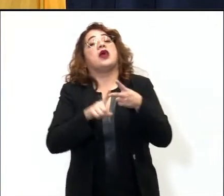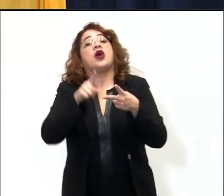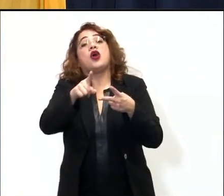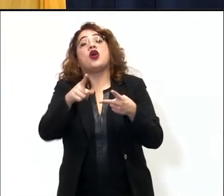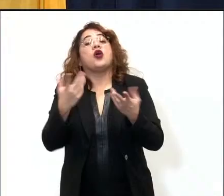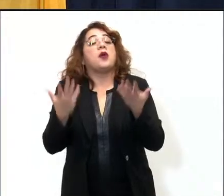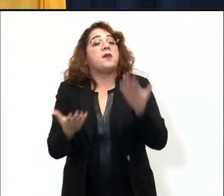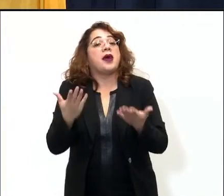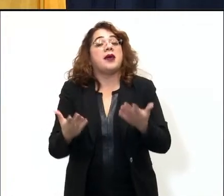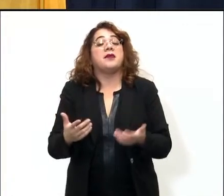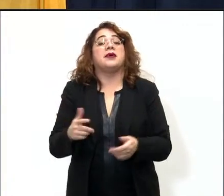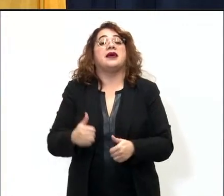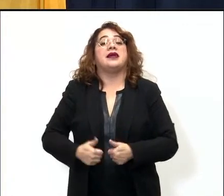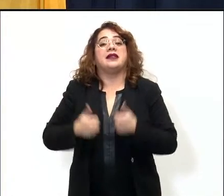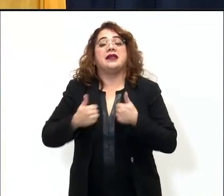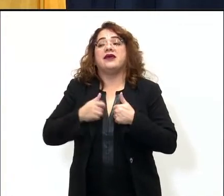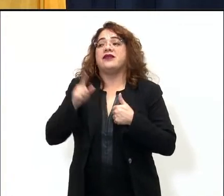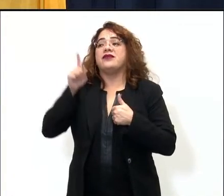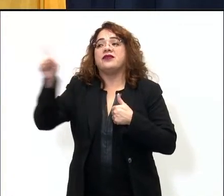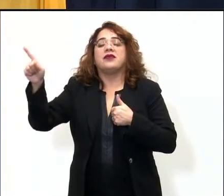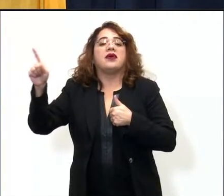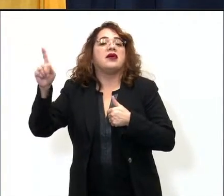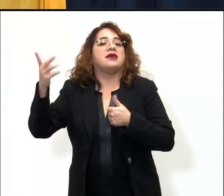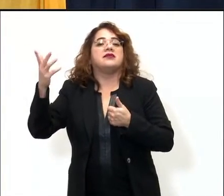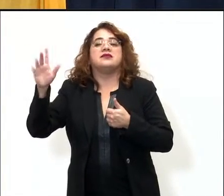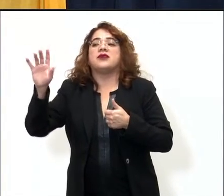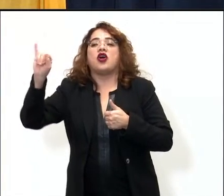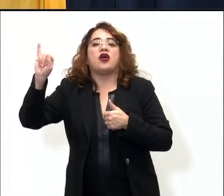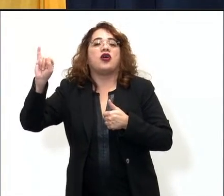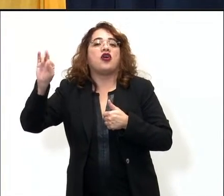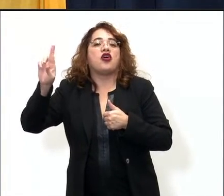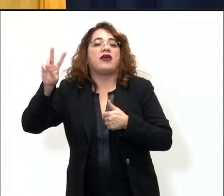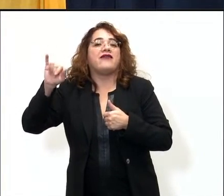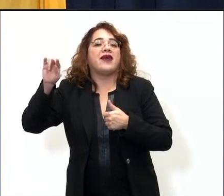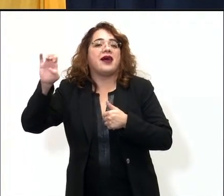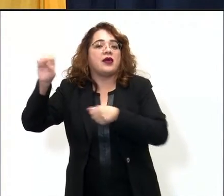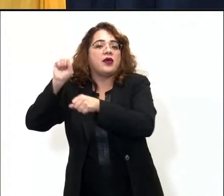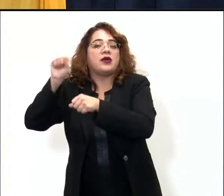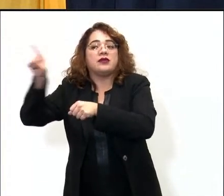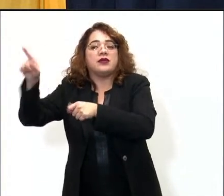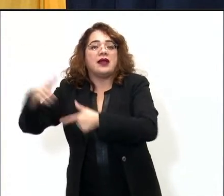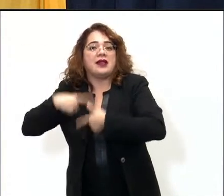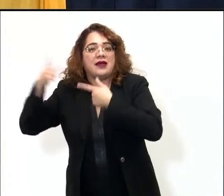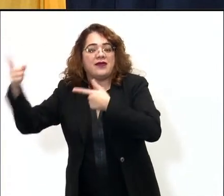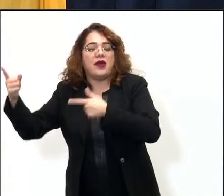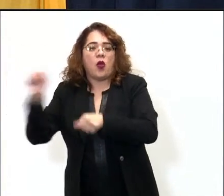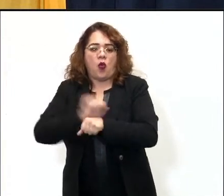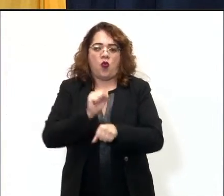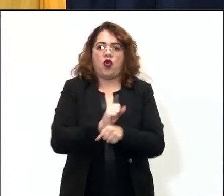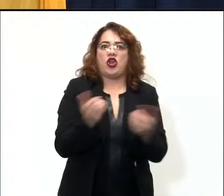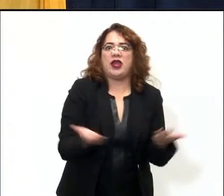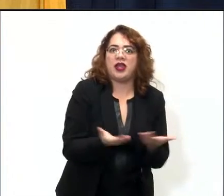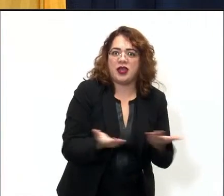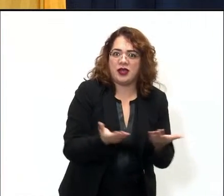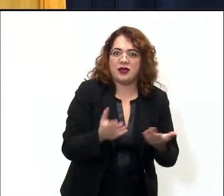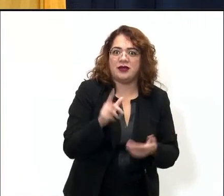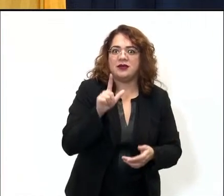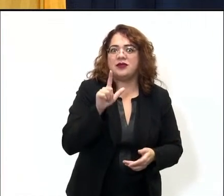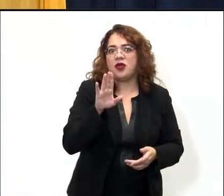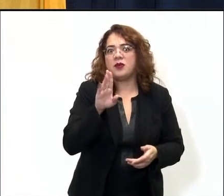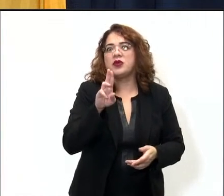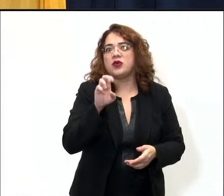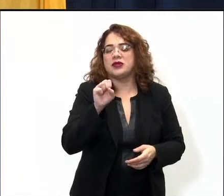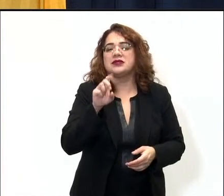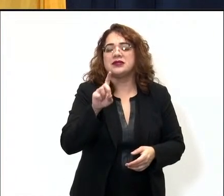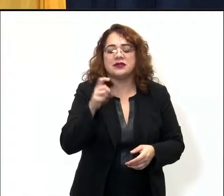First and foremost, you should be getting vaccinated by your institution. So they actually have been assigned your vaccine. That's the way the state has broken